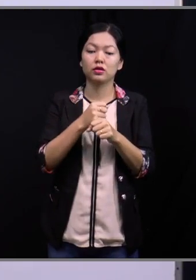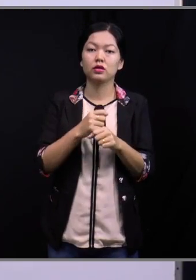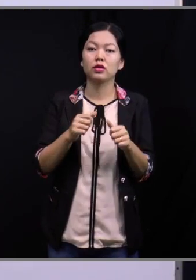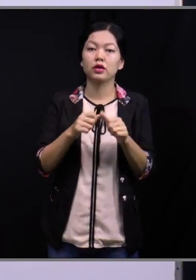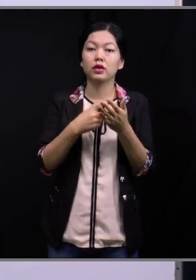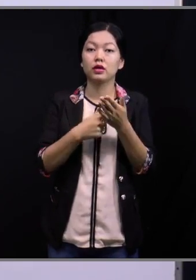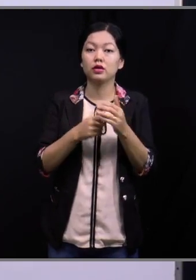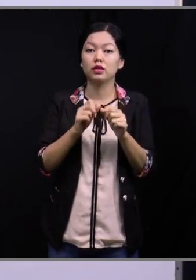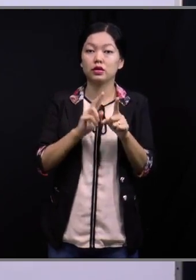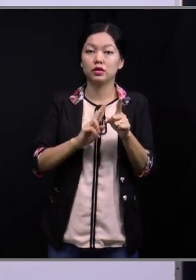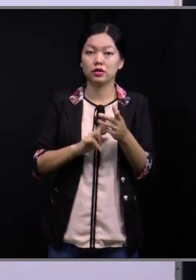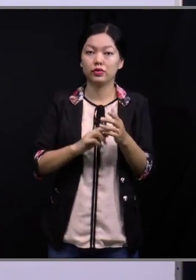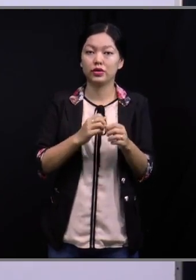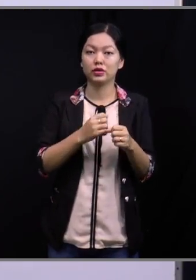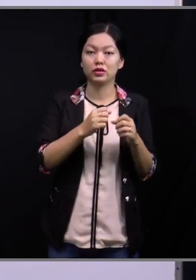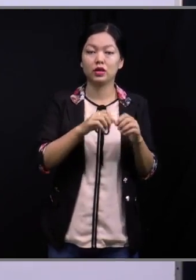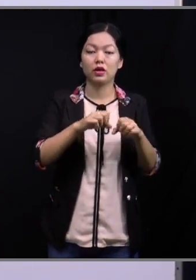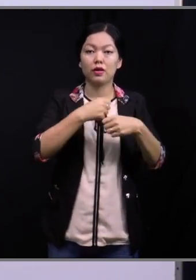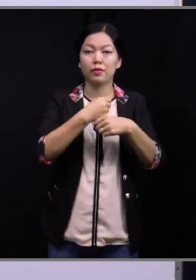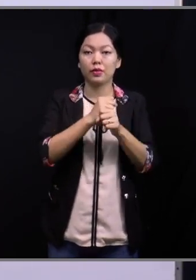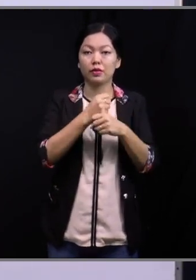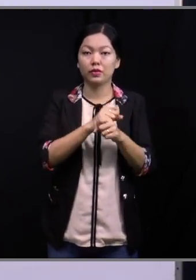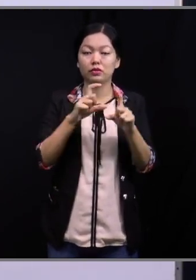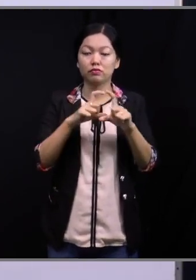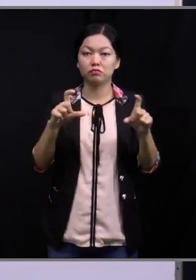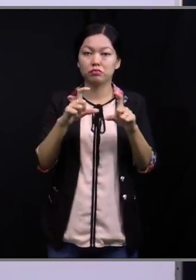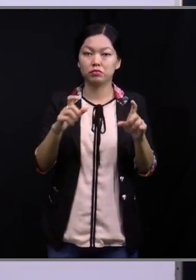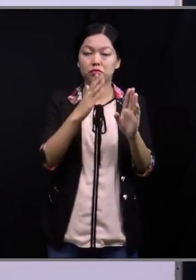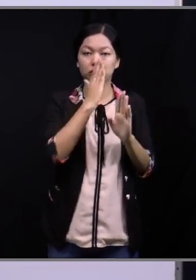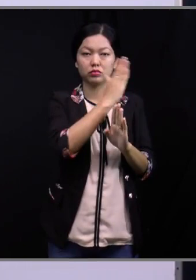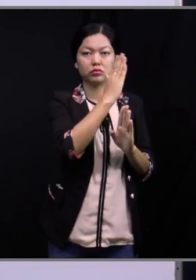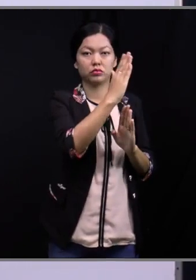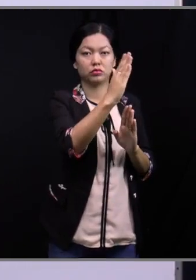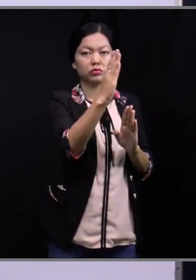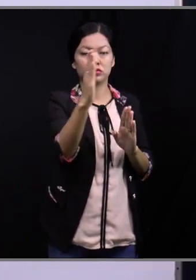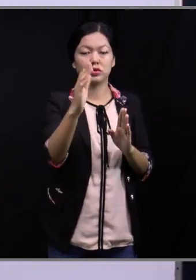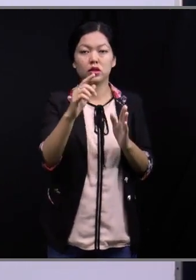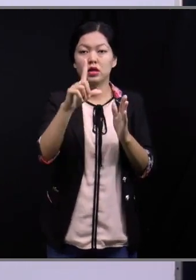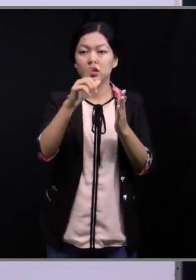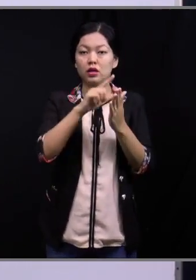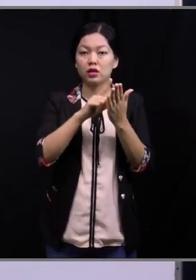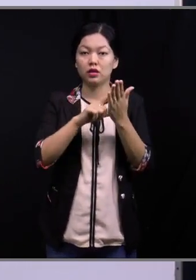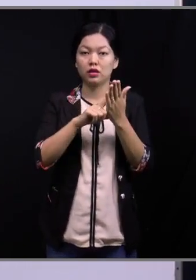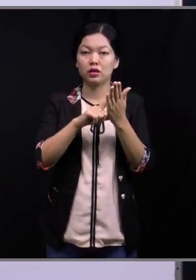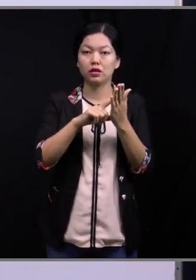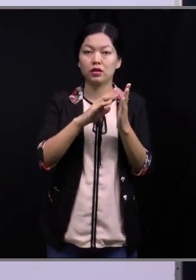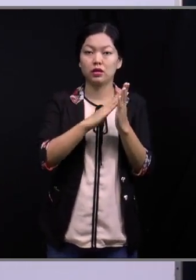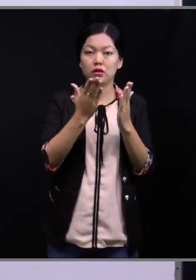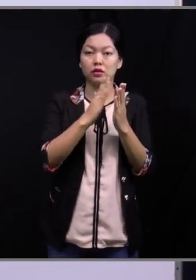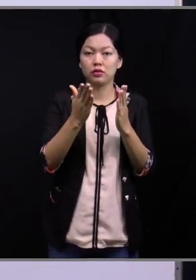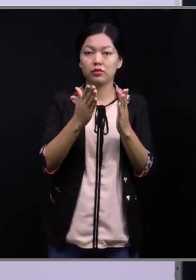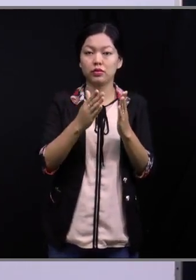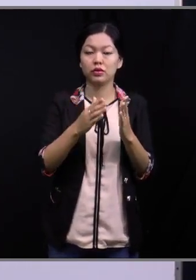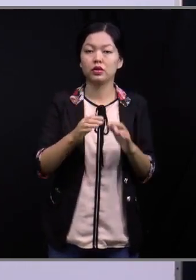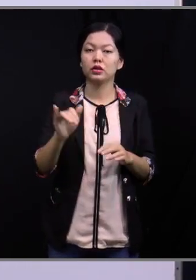and like that they are classified into groups. So classification is not a single step. It's not a single step.